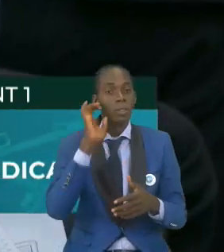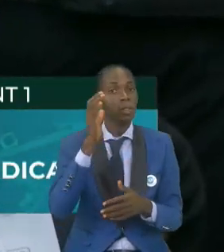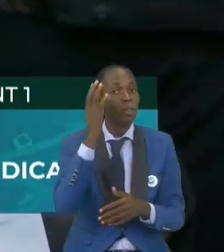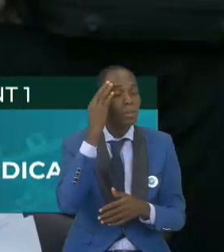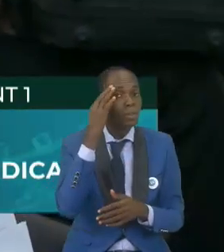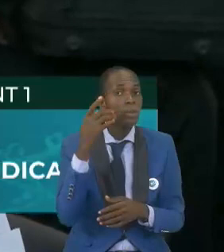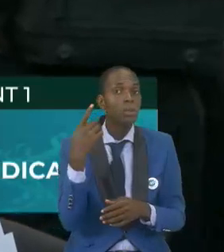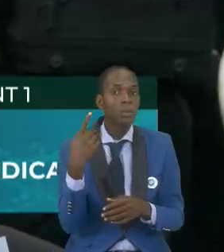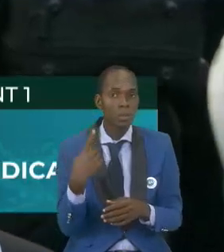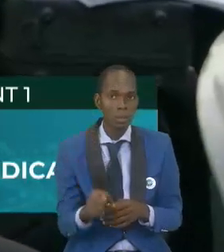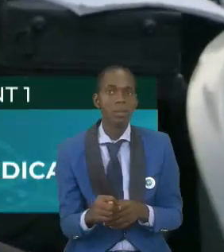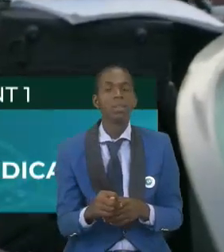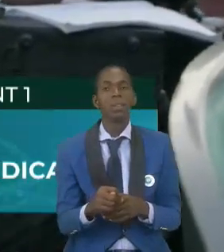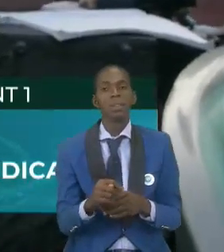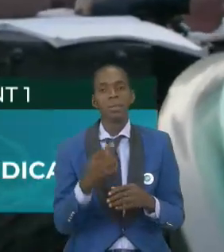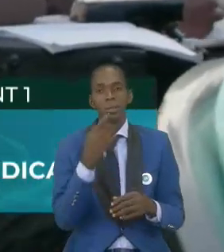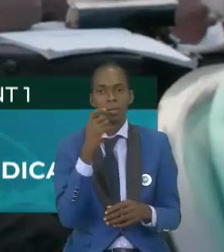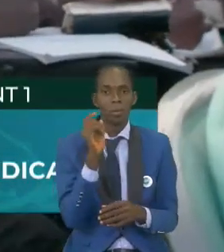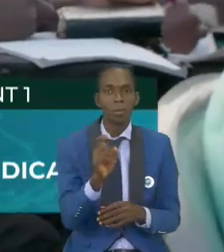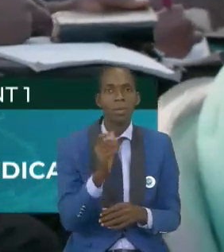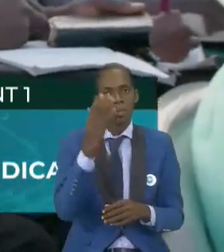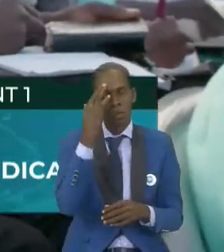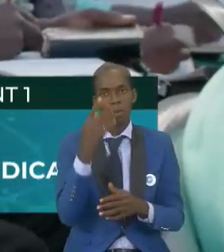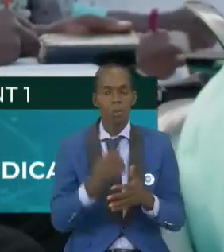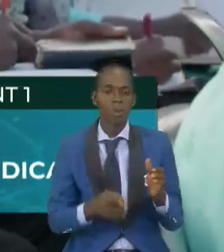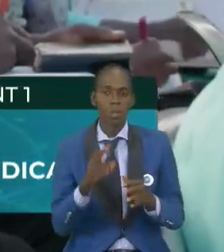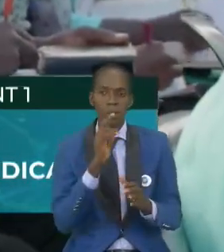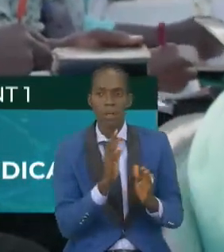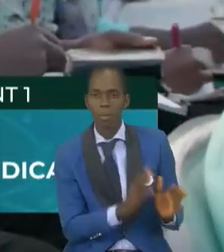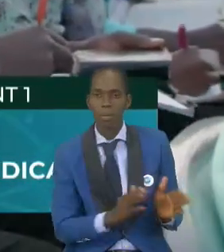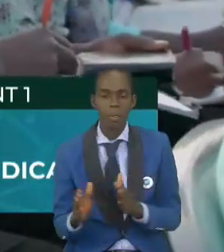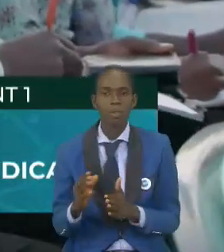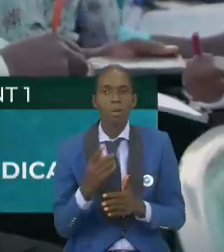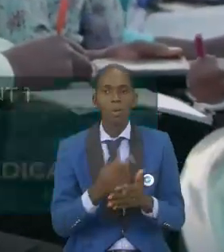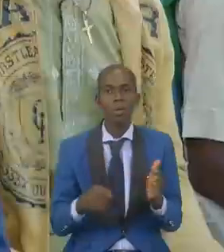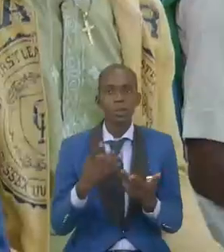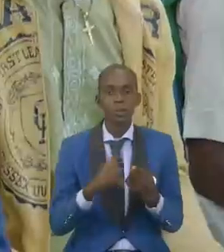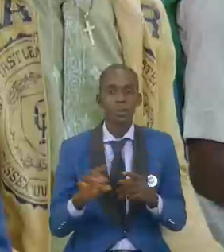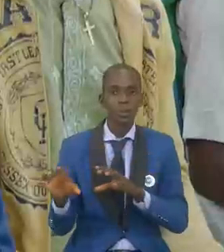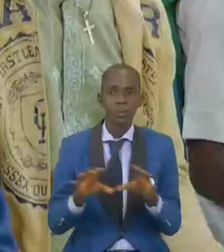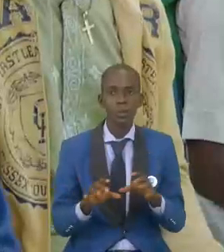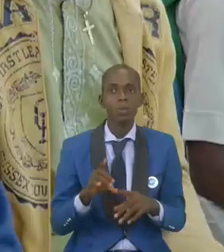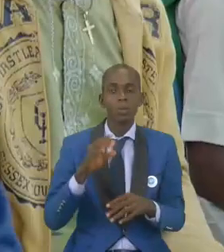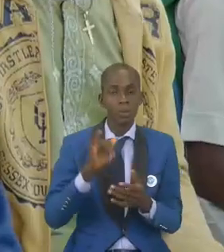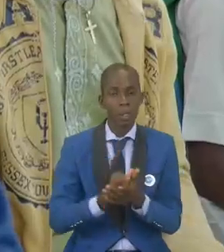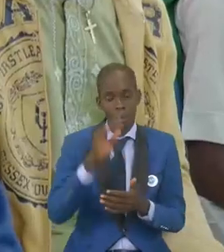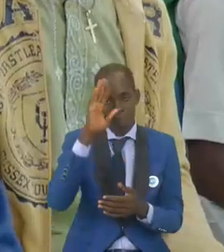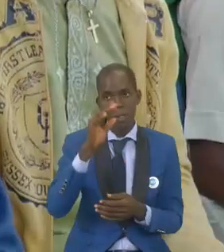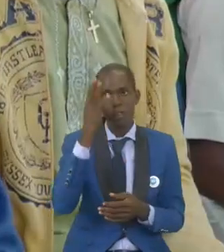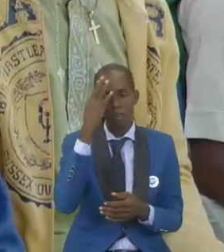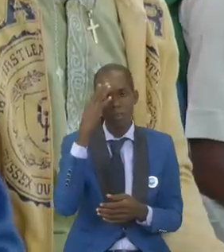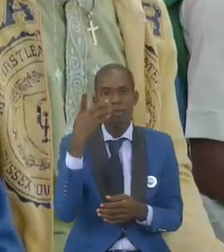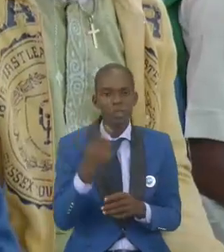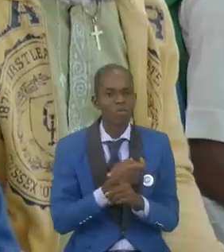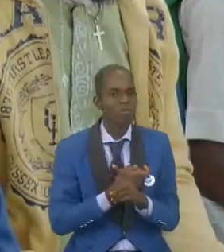the conspiracy. He knew what they were planning, what they were bringing out. He knew the injury they wanted